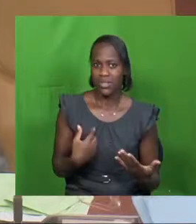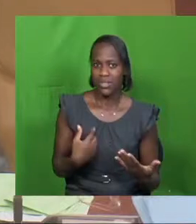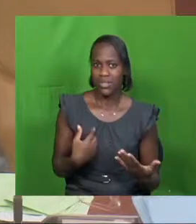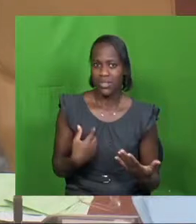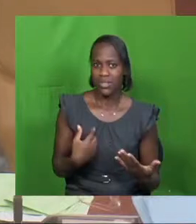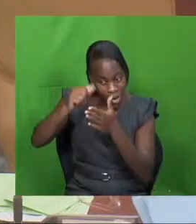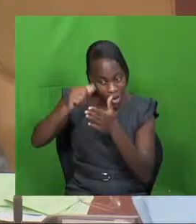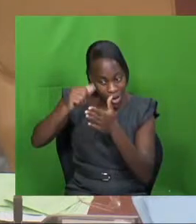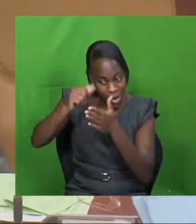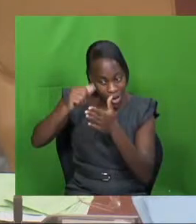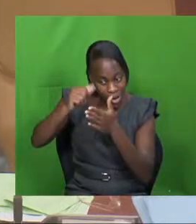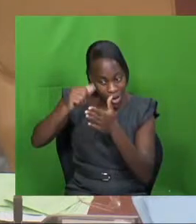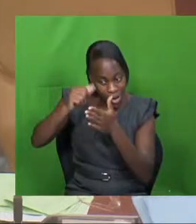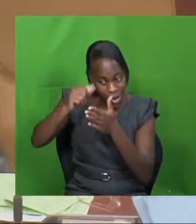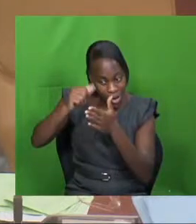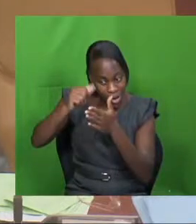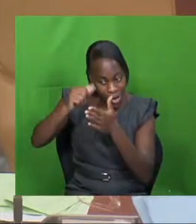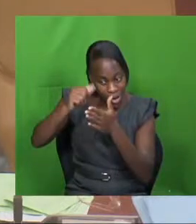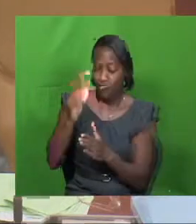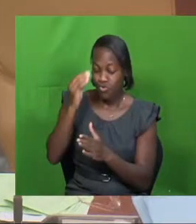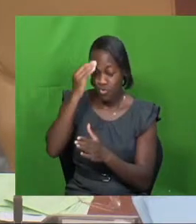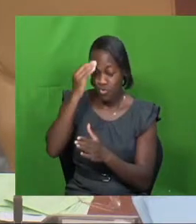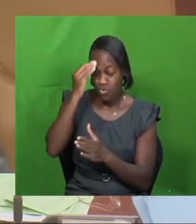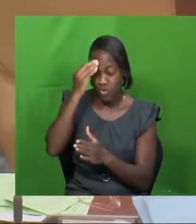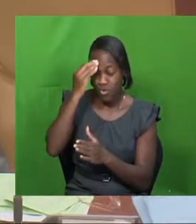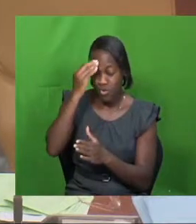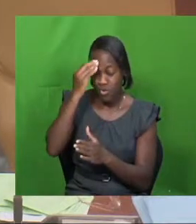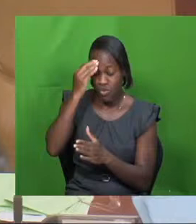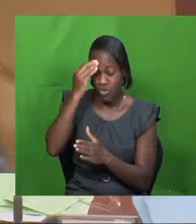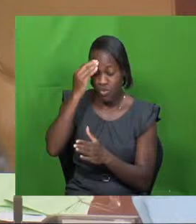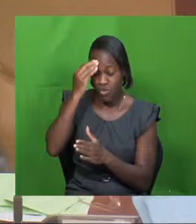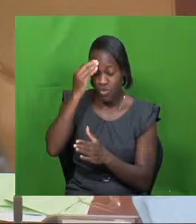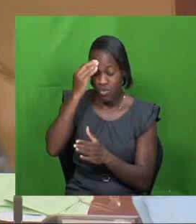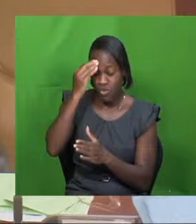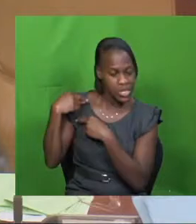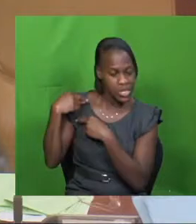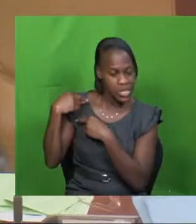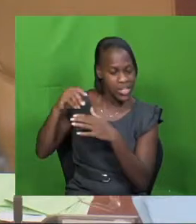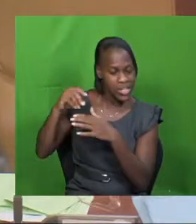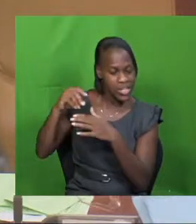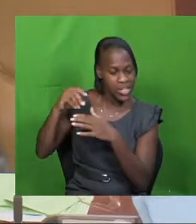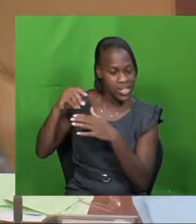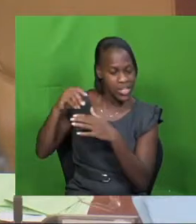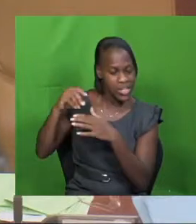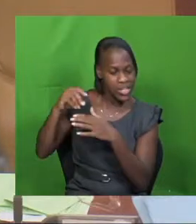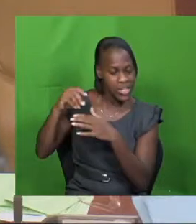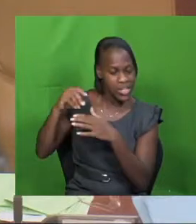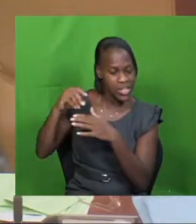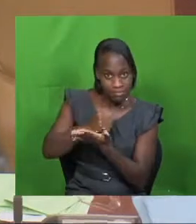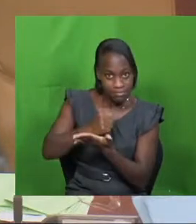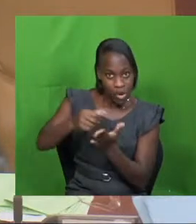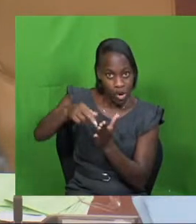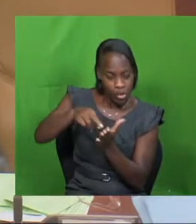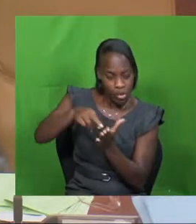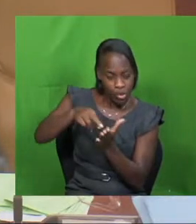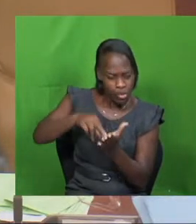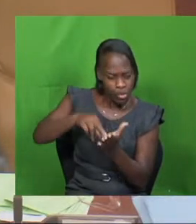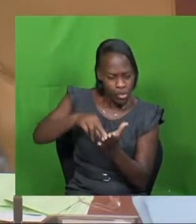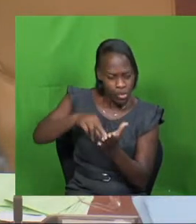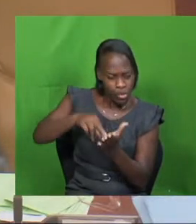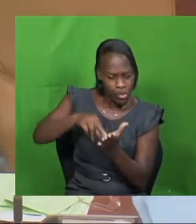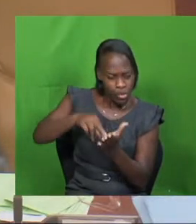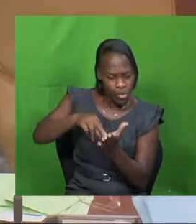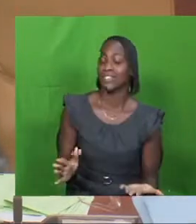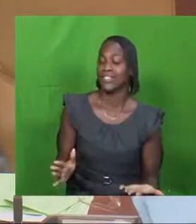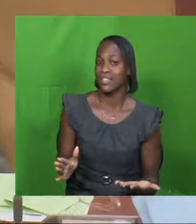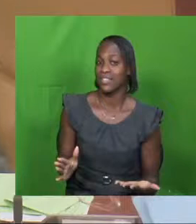people who put government there, the performance reports of government must be distributed to members. The Speaker, and MPs